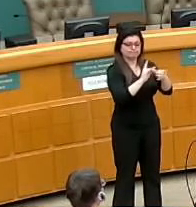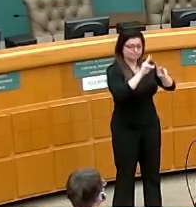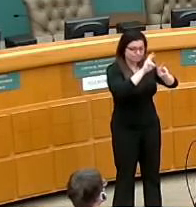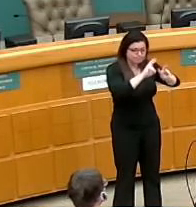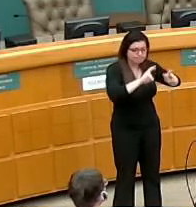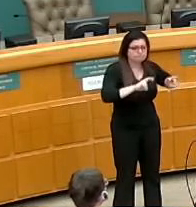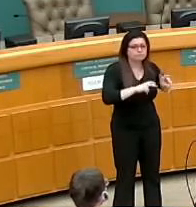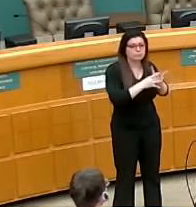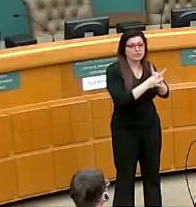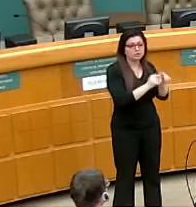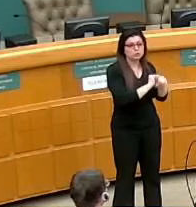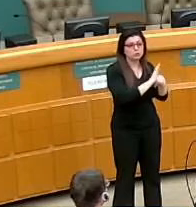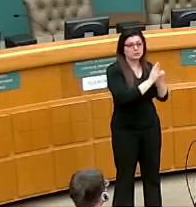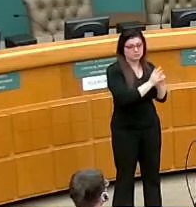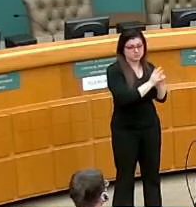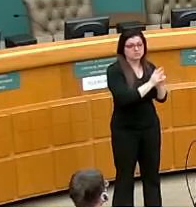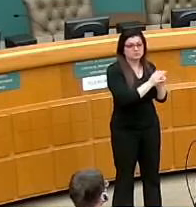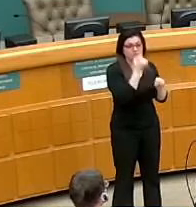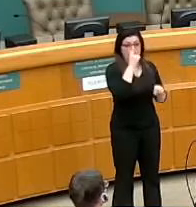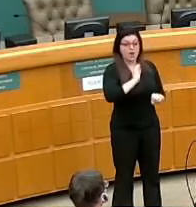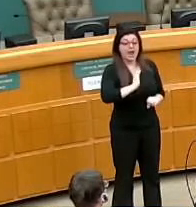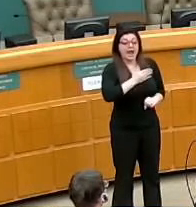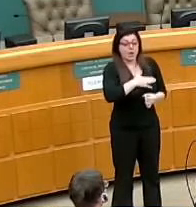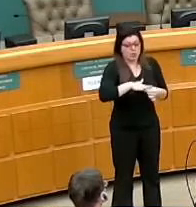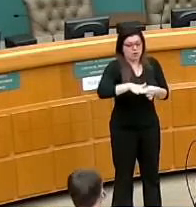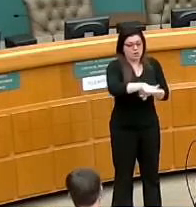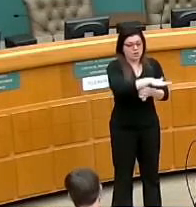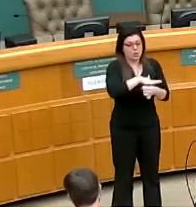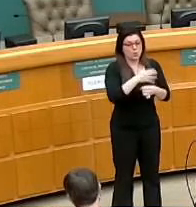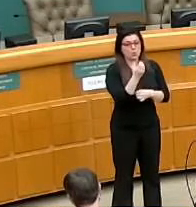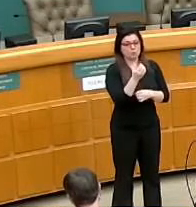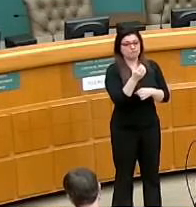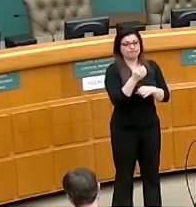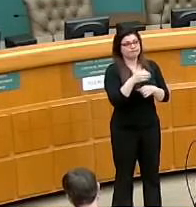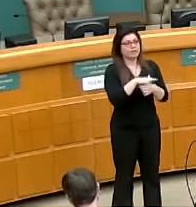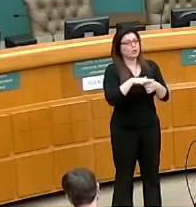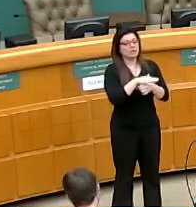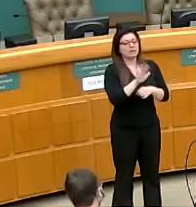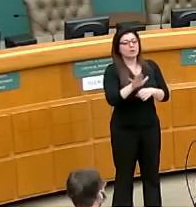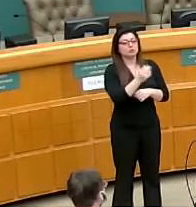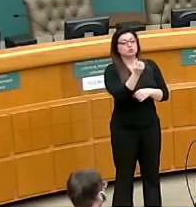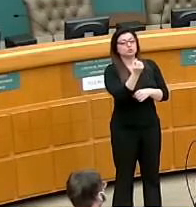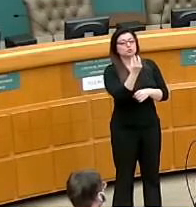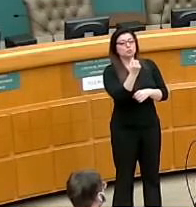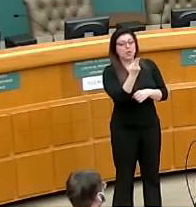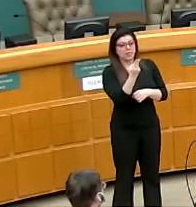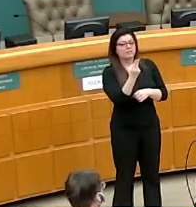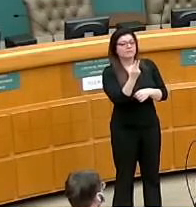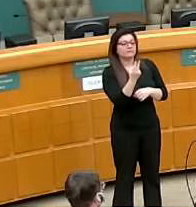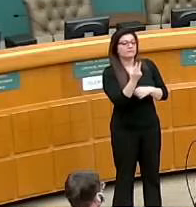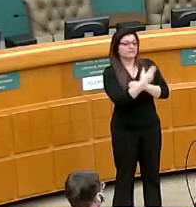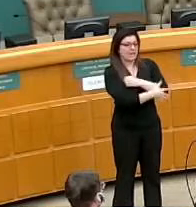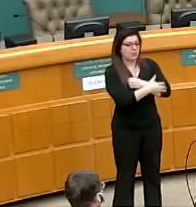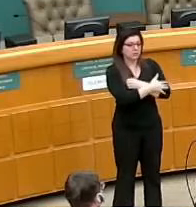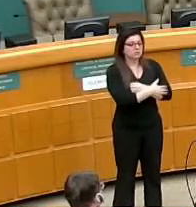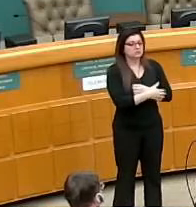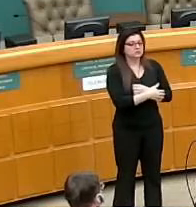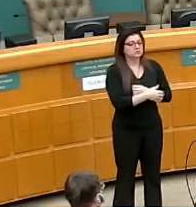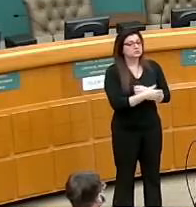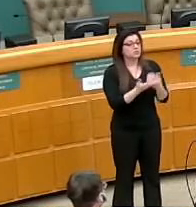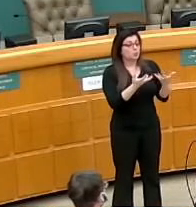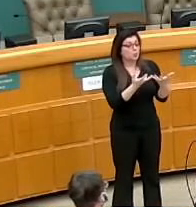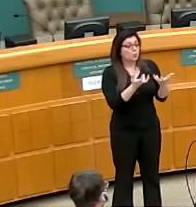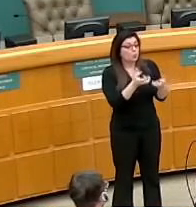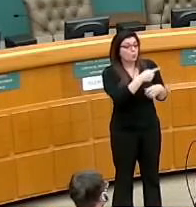our 12-county region, and in particular so we can understand the curve. We all know what the curve is from a national level if we watch